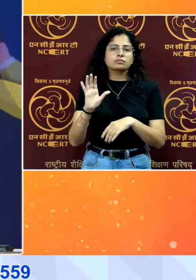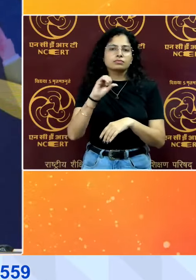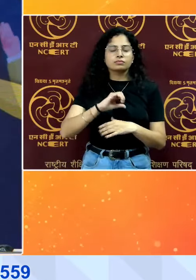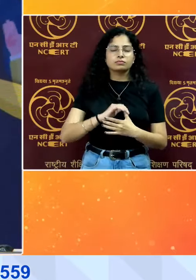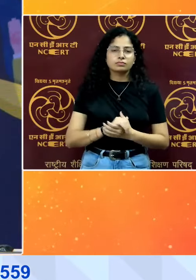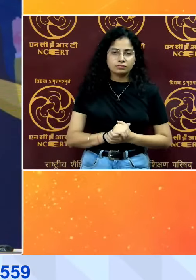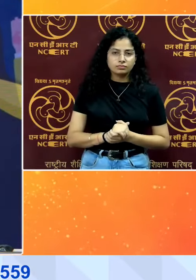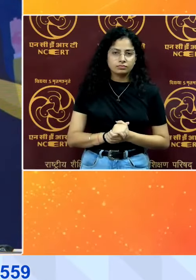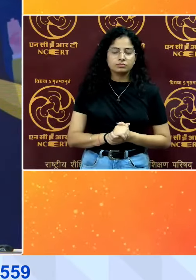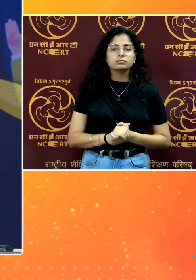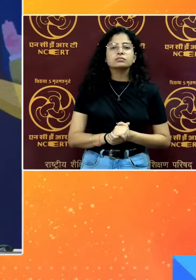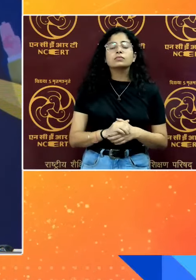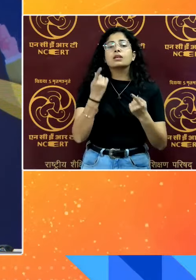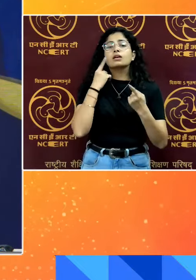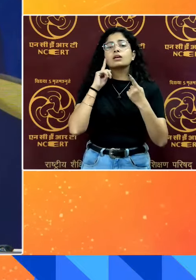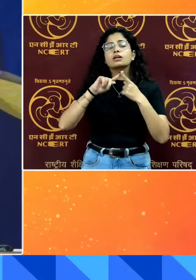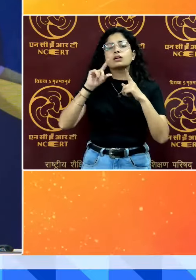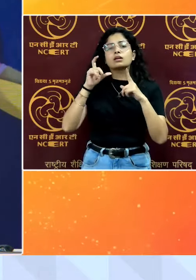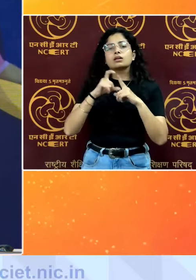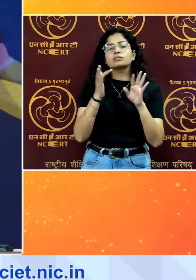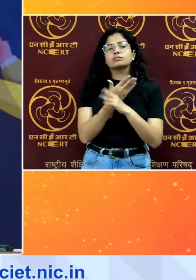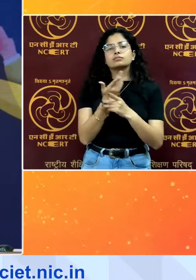8800444059. Our email ID is